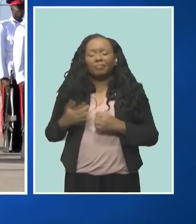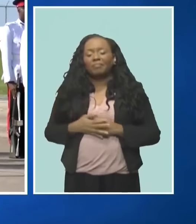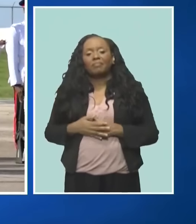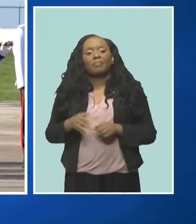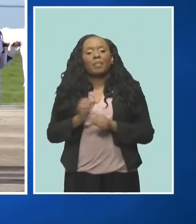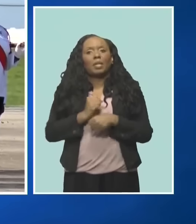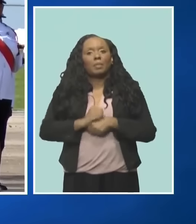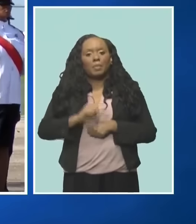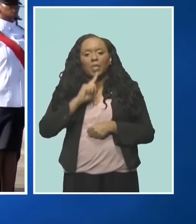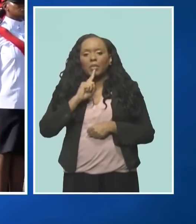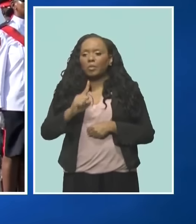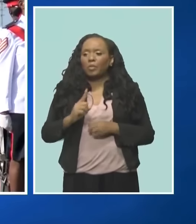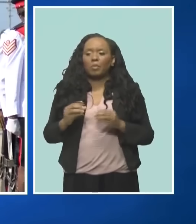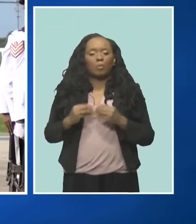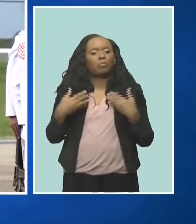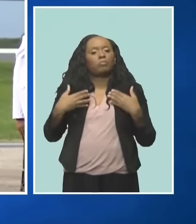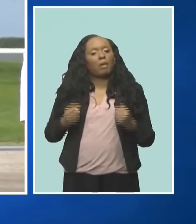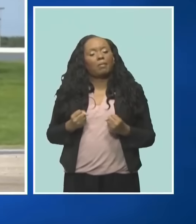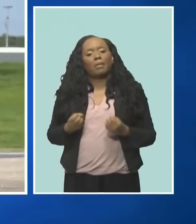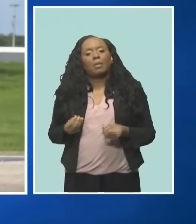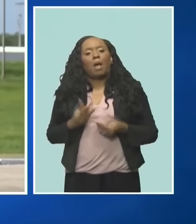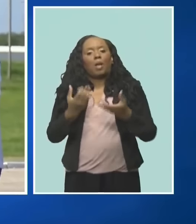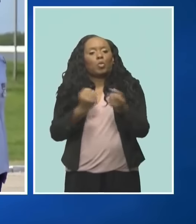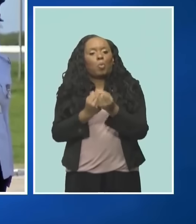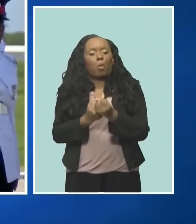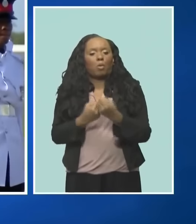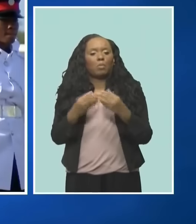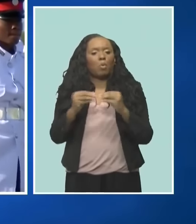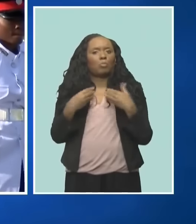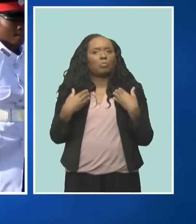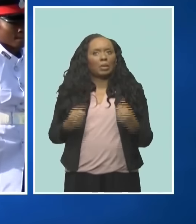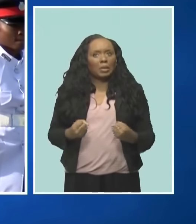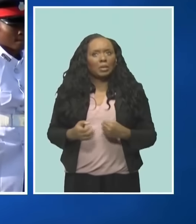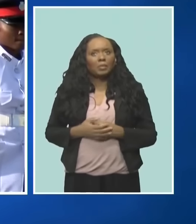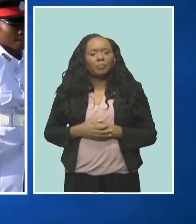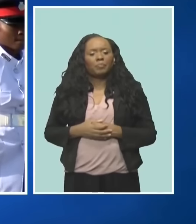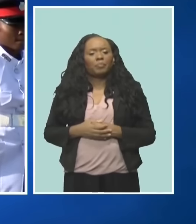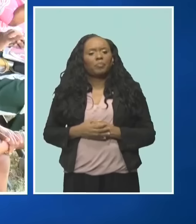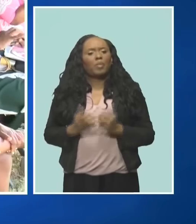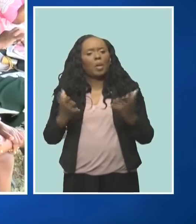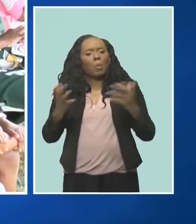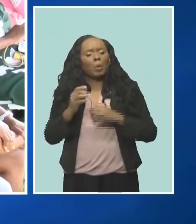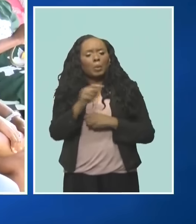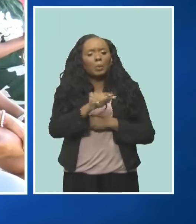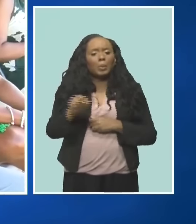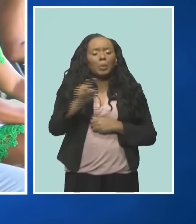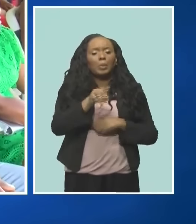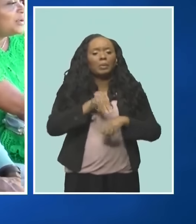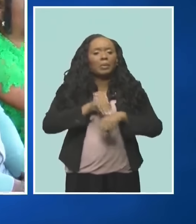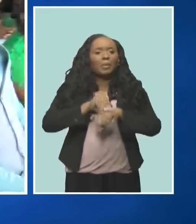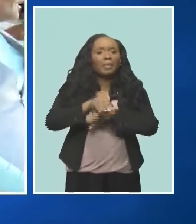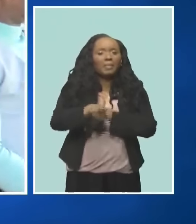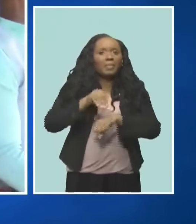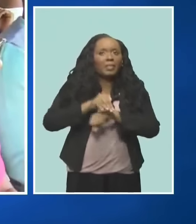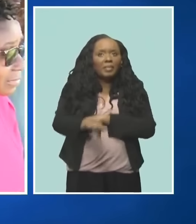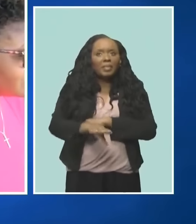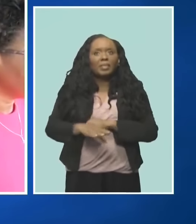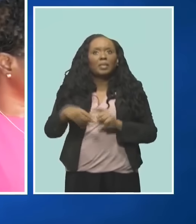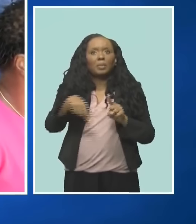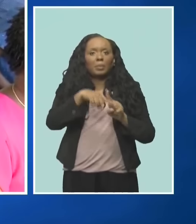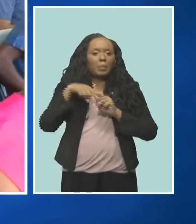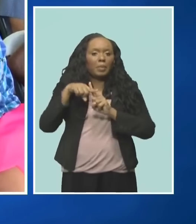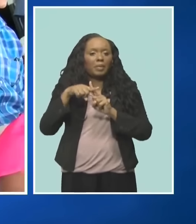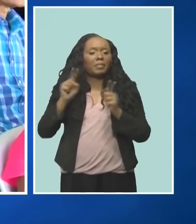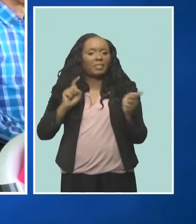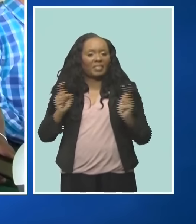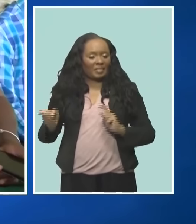foundation you have been given during this initial course and be an influence for positive change.